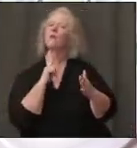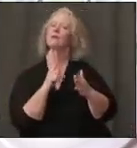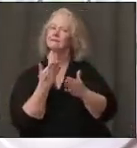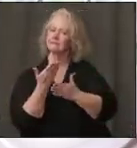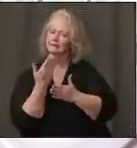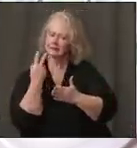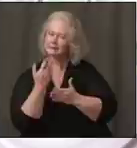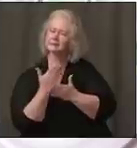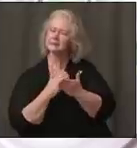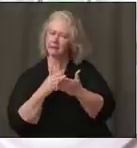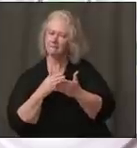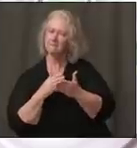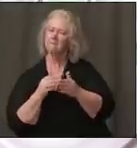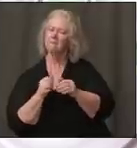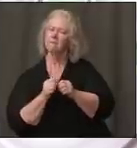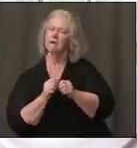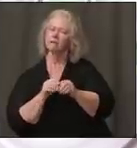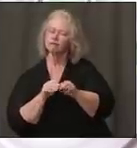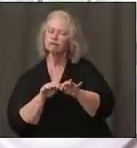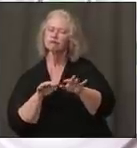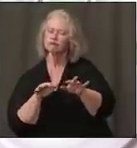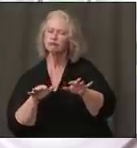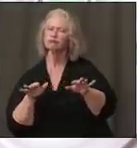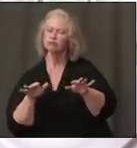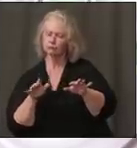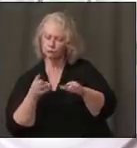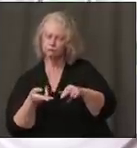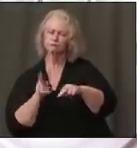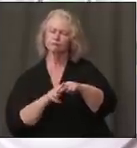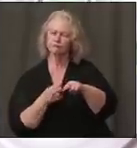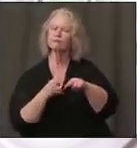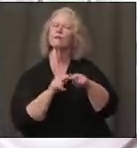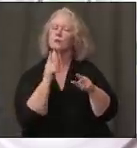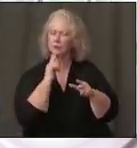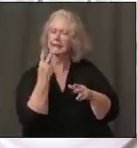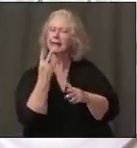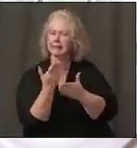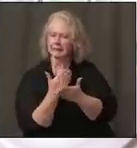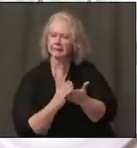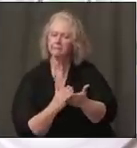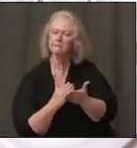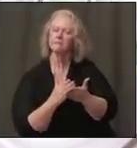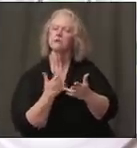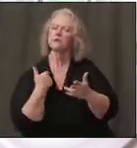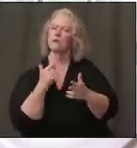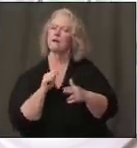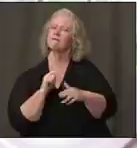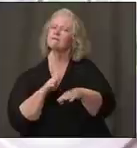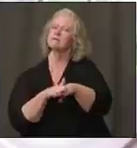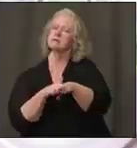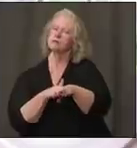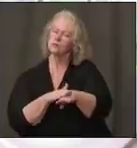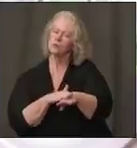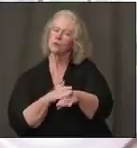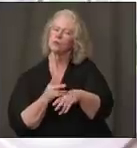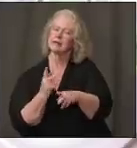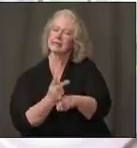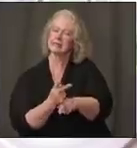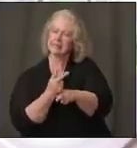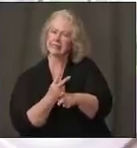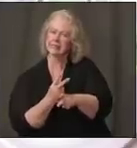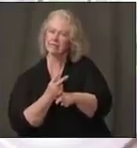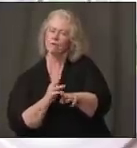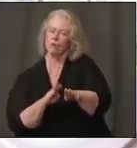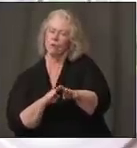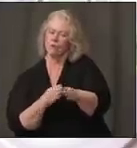more hospitalizations. We're going to see cases grow. And that's why it's important to have a staged reopening, as this state is doing, and look at the